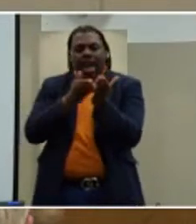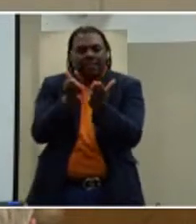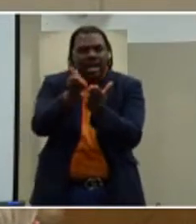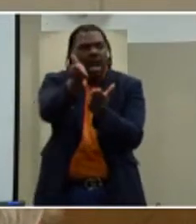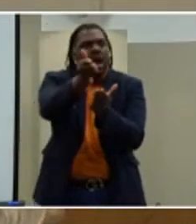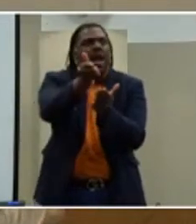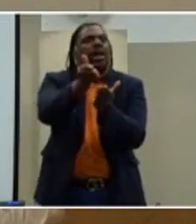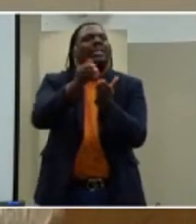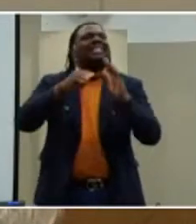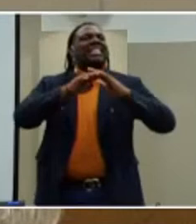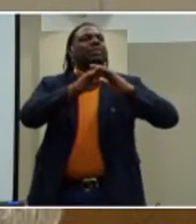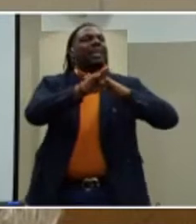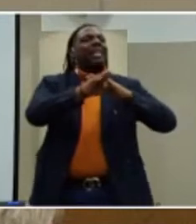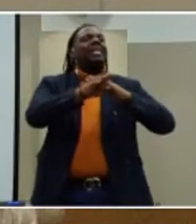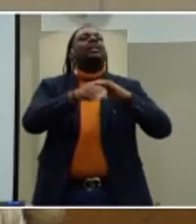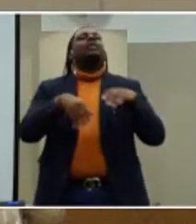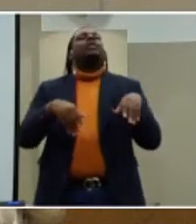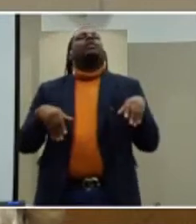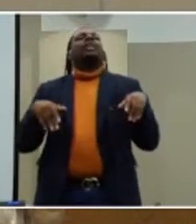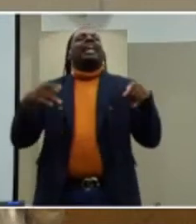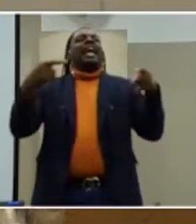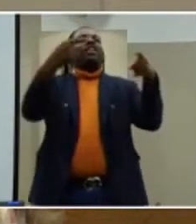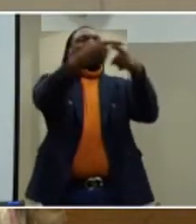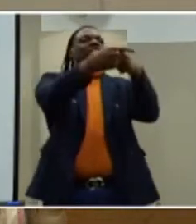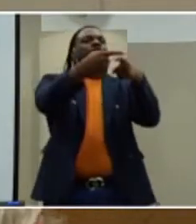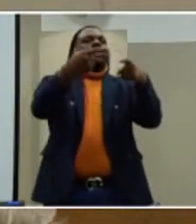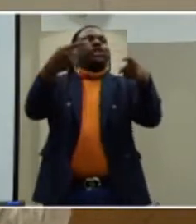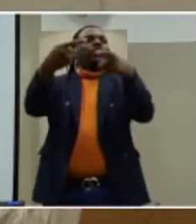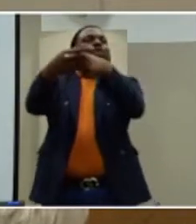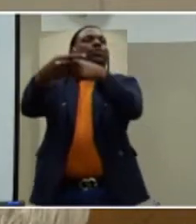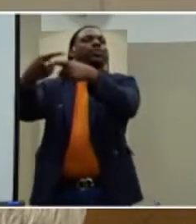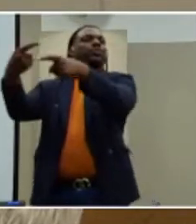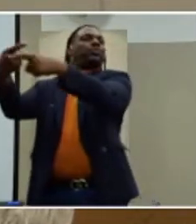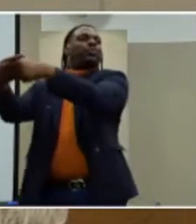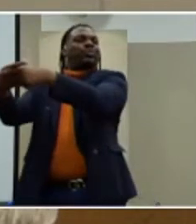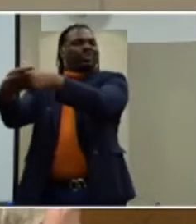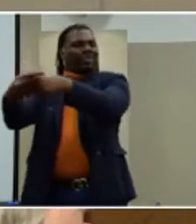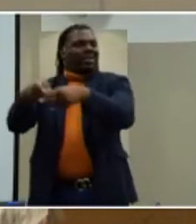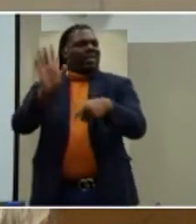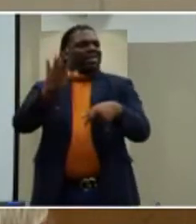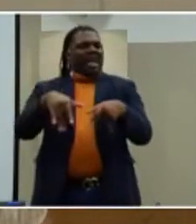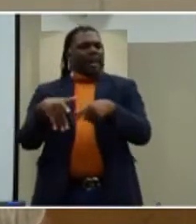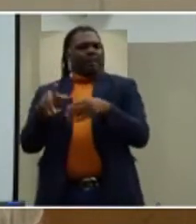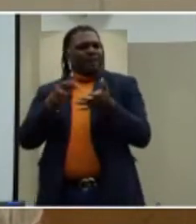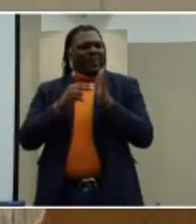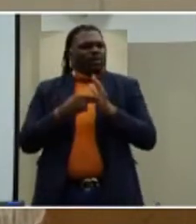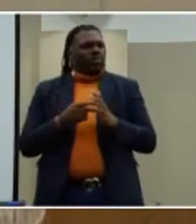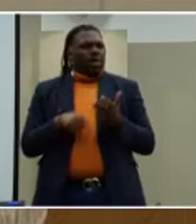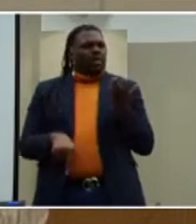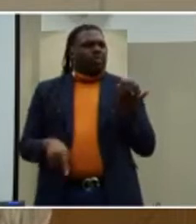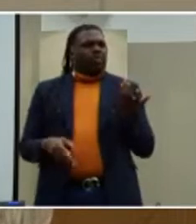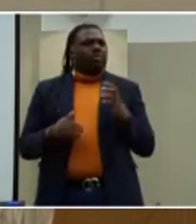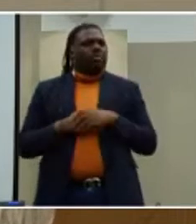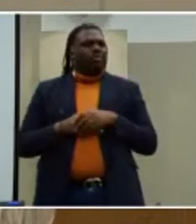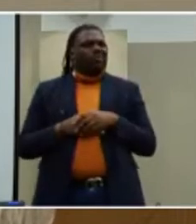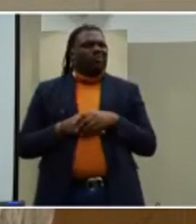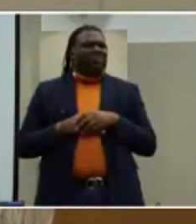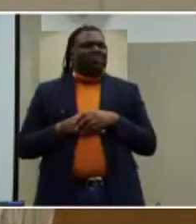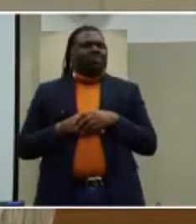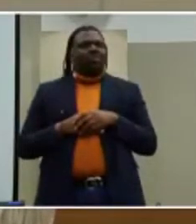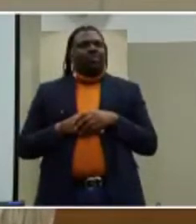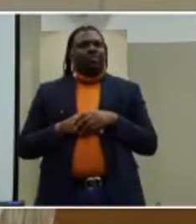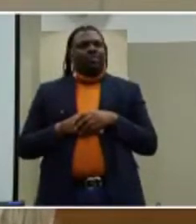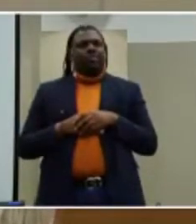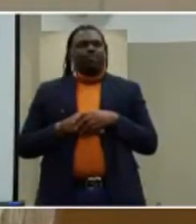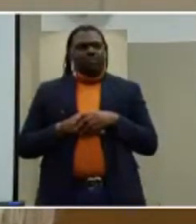accessibility of streets and intersections, including the installation of